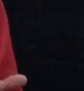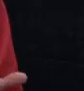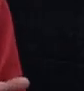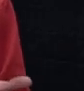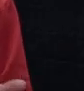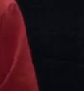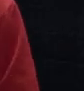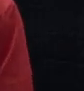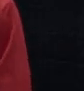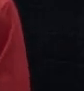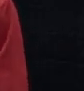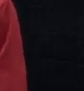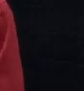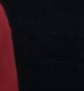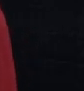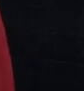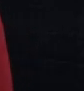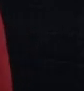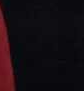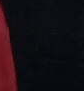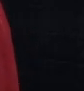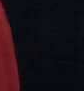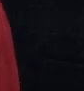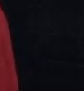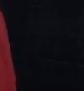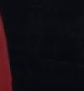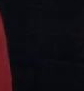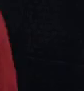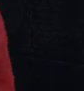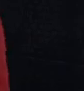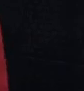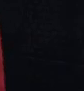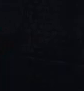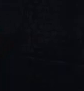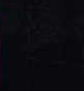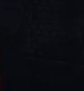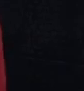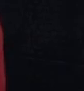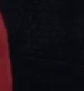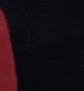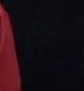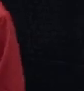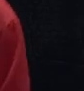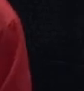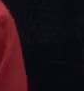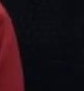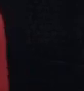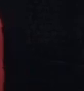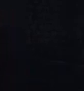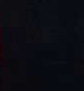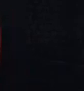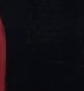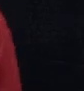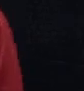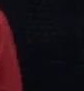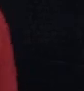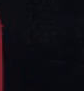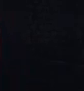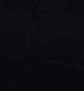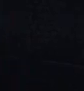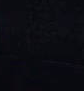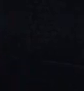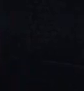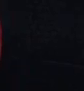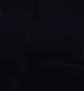seeing it from the perspective of, somebody in the disability community, it's a chance to get yourself heard and to actually get your voice heard,